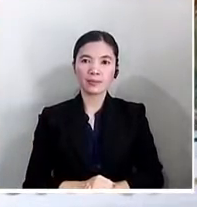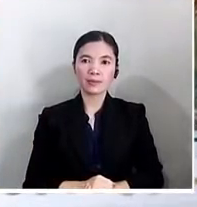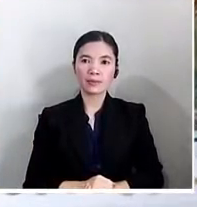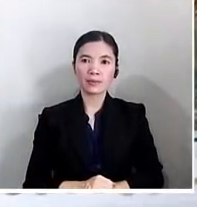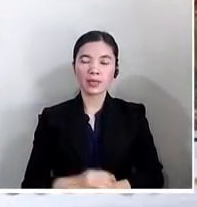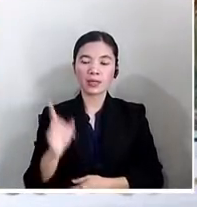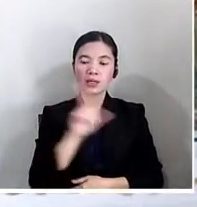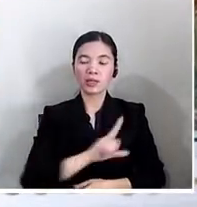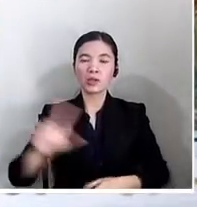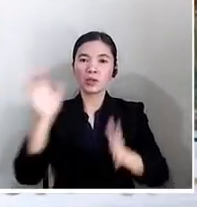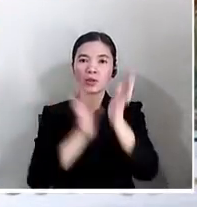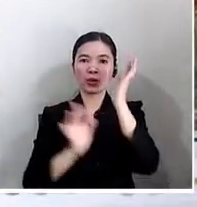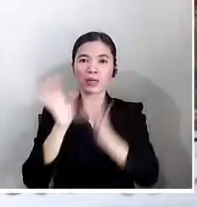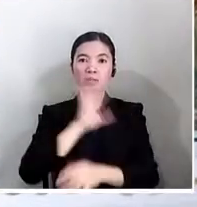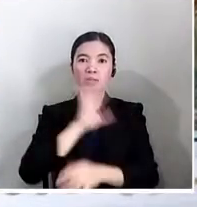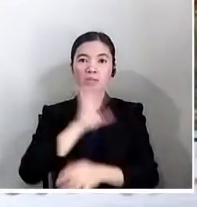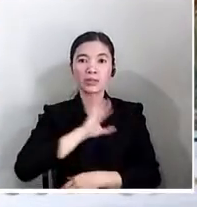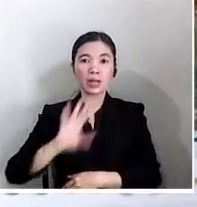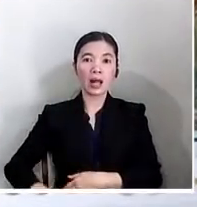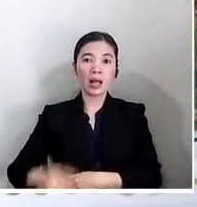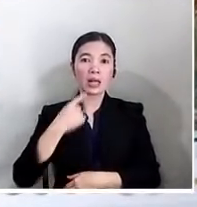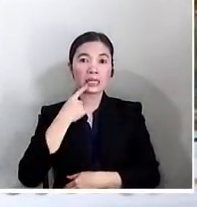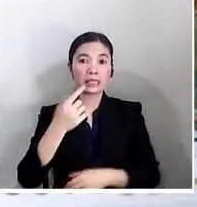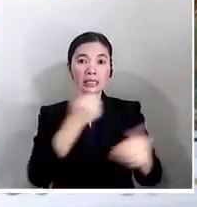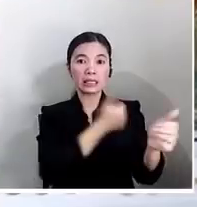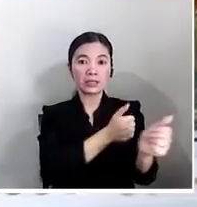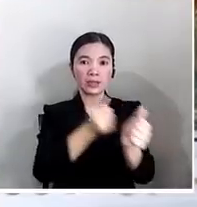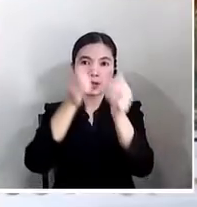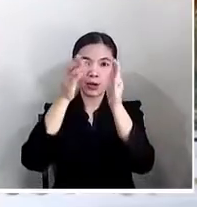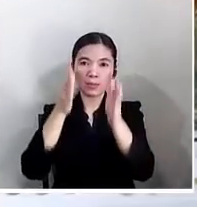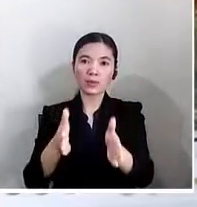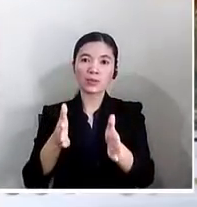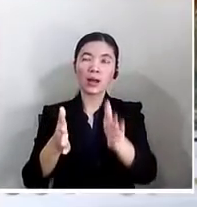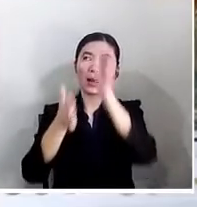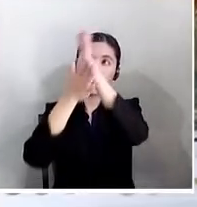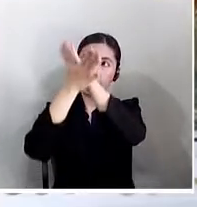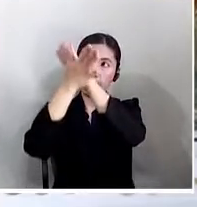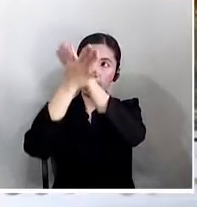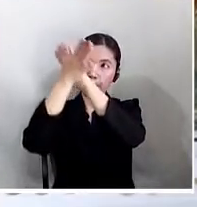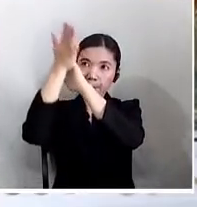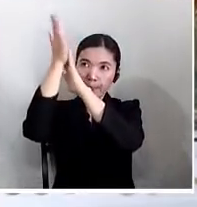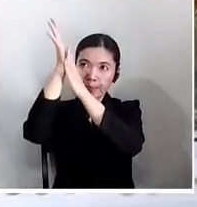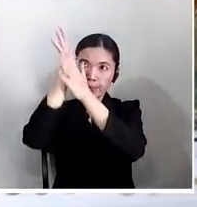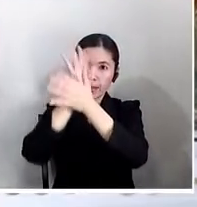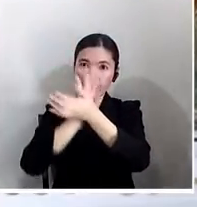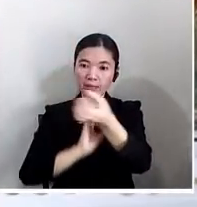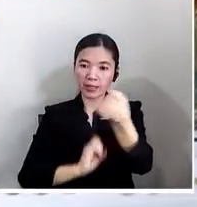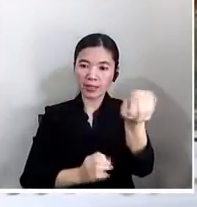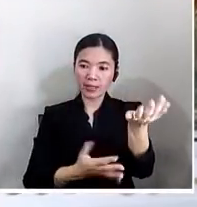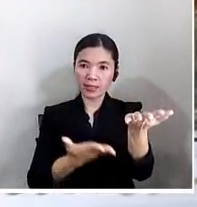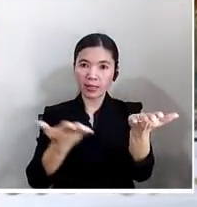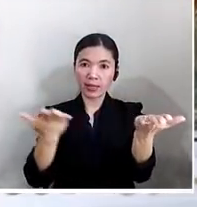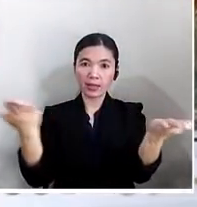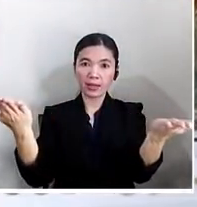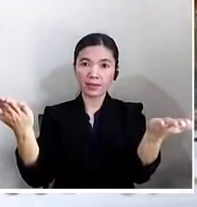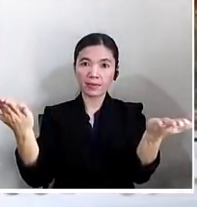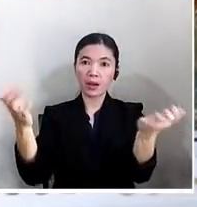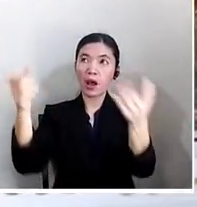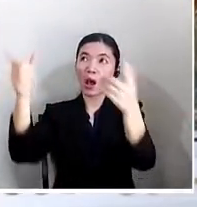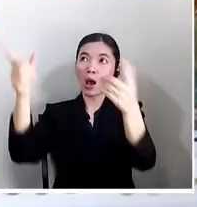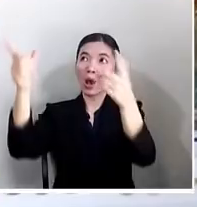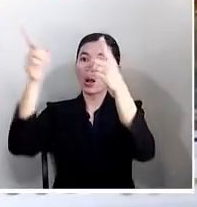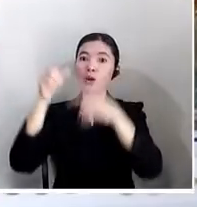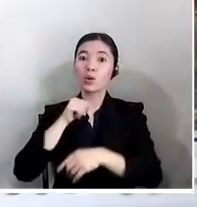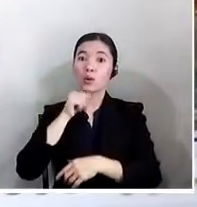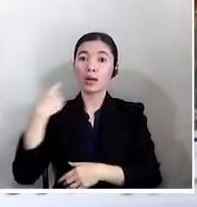Jesus Christ, who said to your apostles, "Peace I leave you, my peace I give you. Look not on our